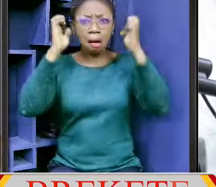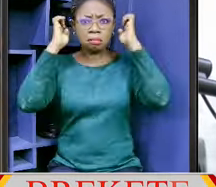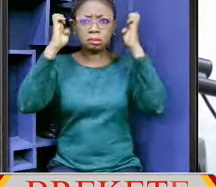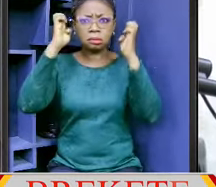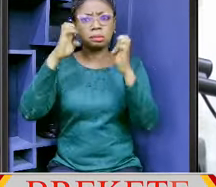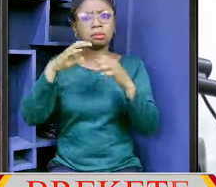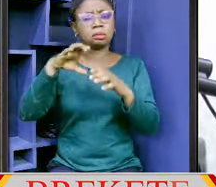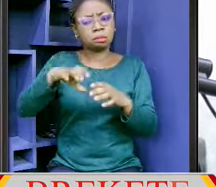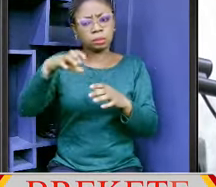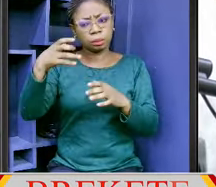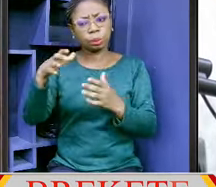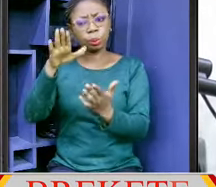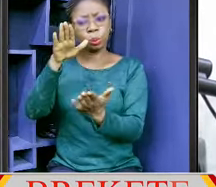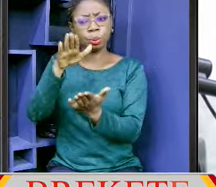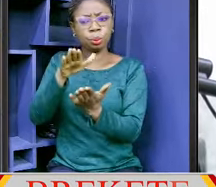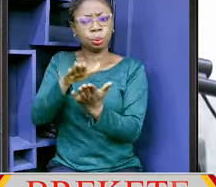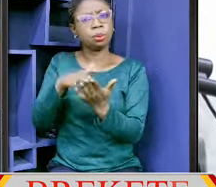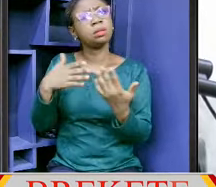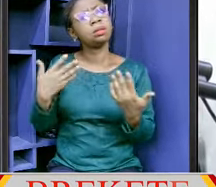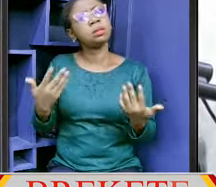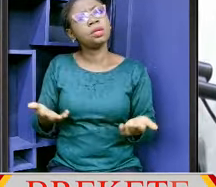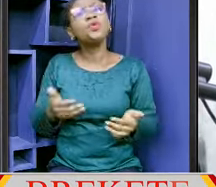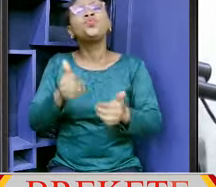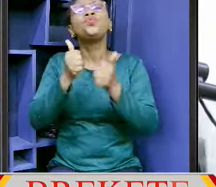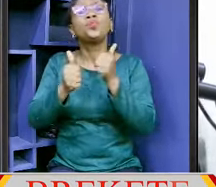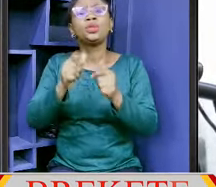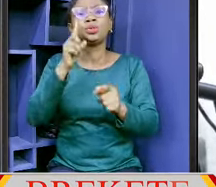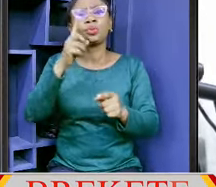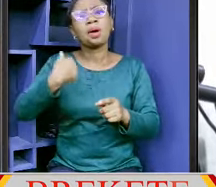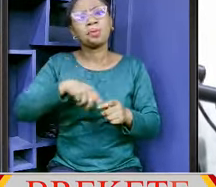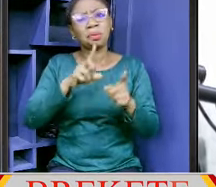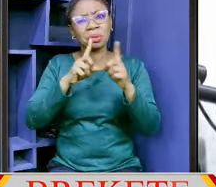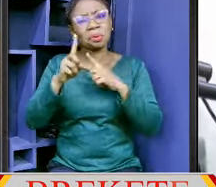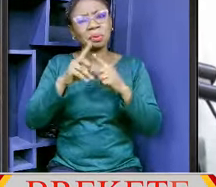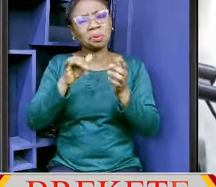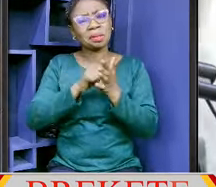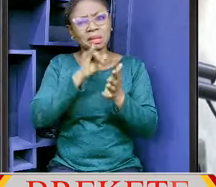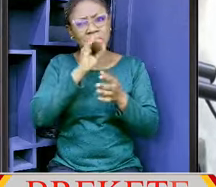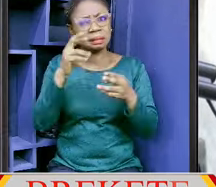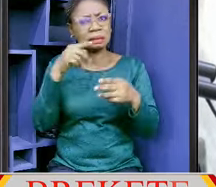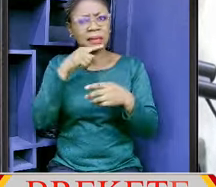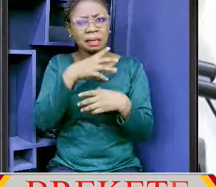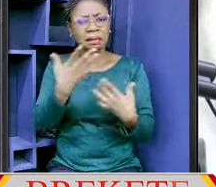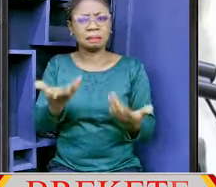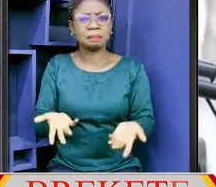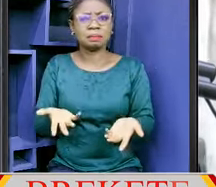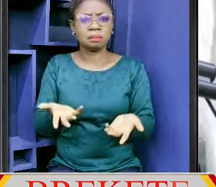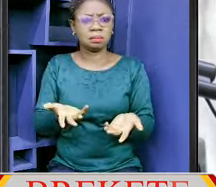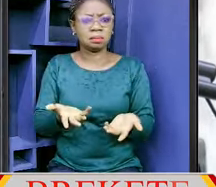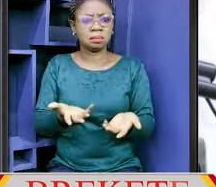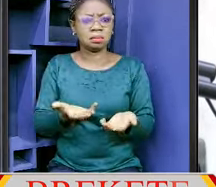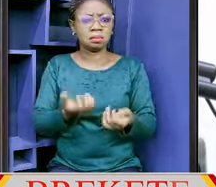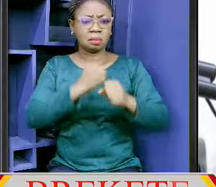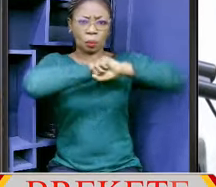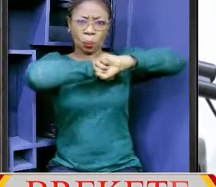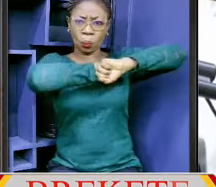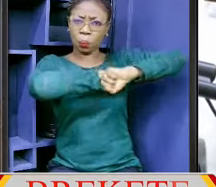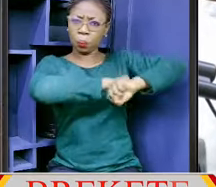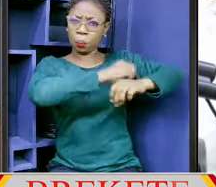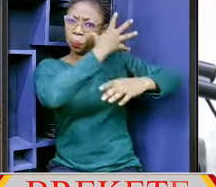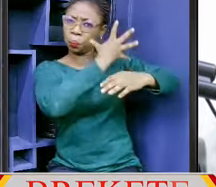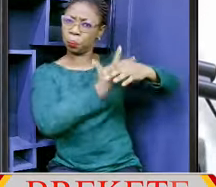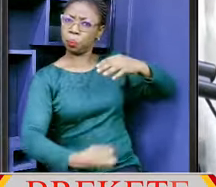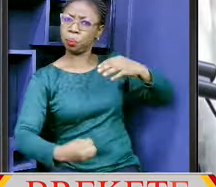Very clear. So which one we talk will be lie? Now fact it be, say insecurity full Nigeria. Now